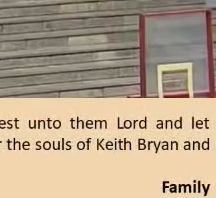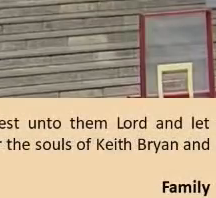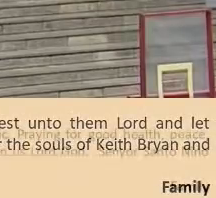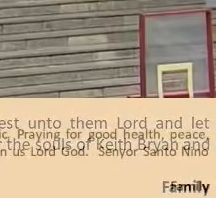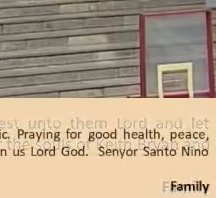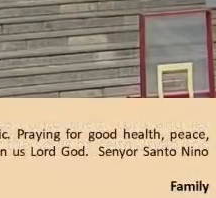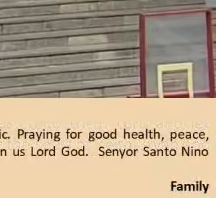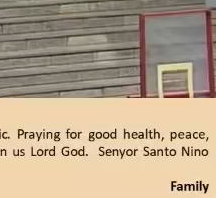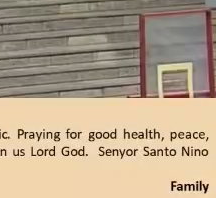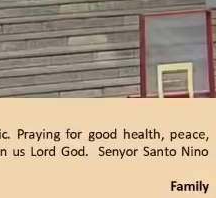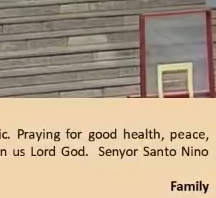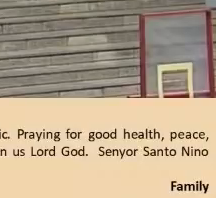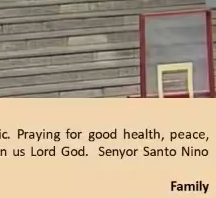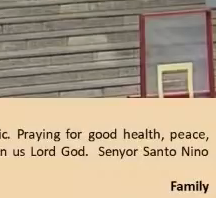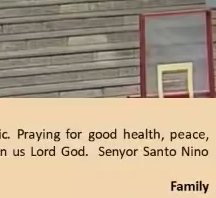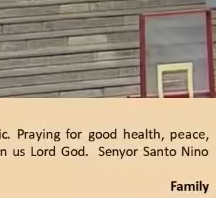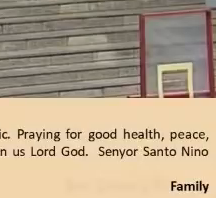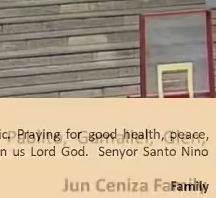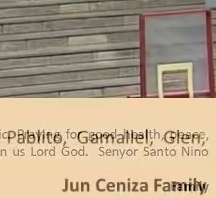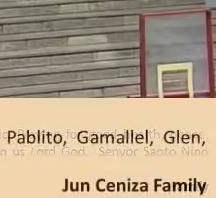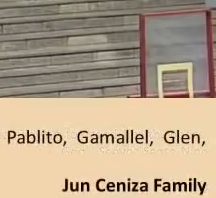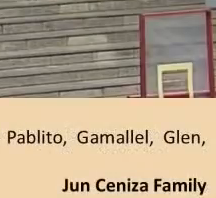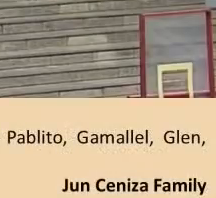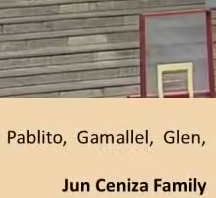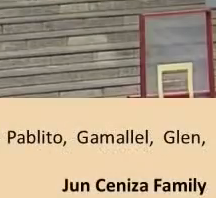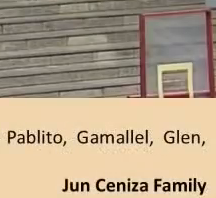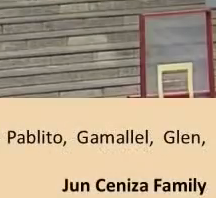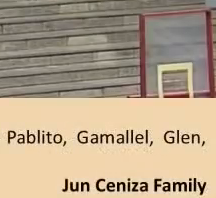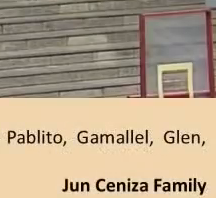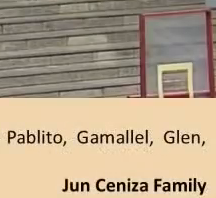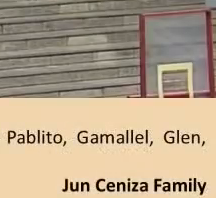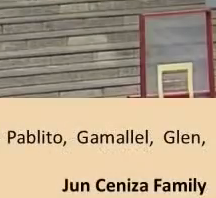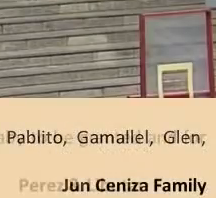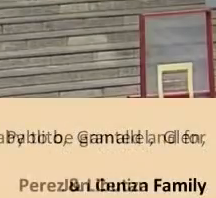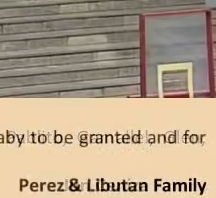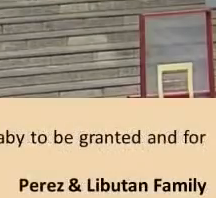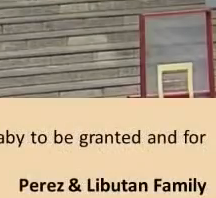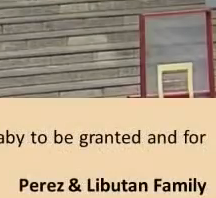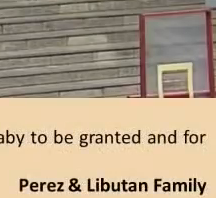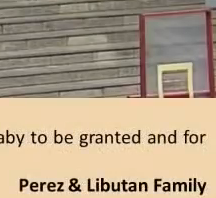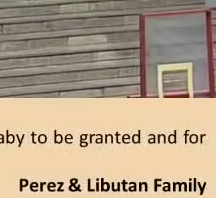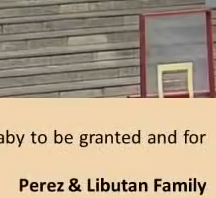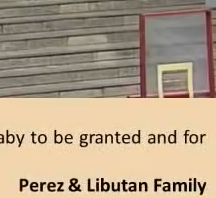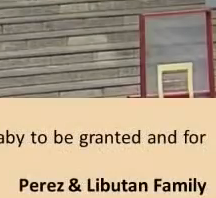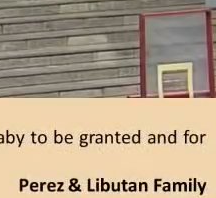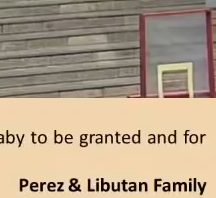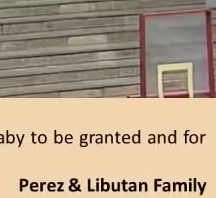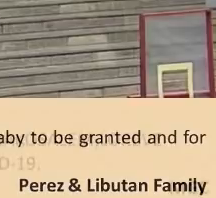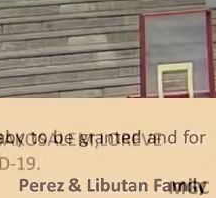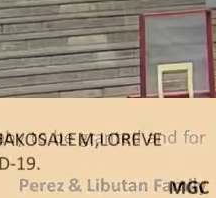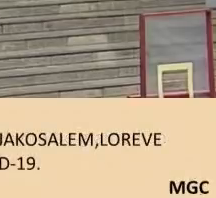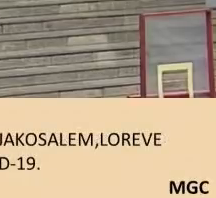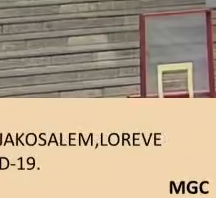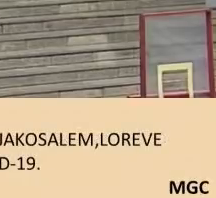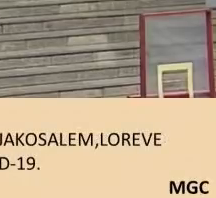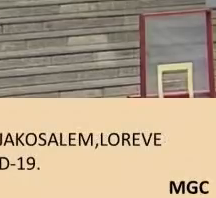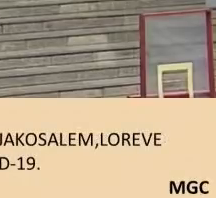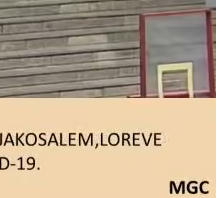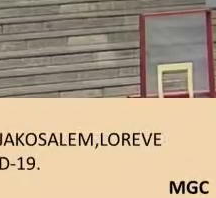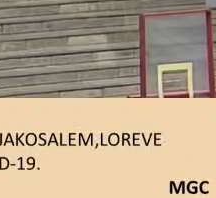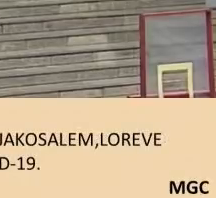are the first and most faithful of the disciples of Jesus. Our Father chose you to present His Son to the